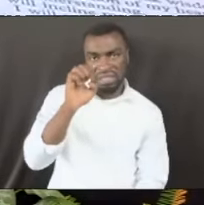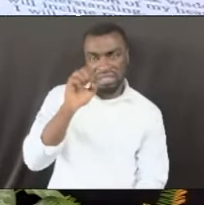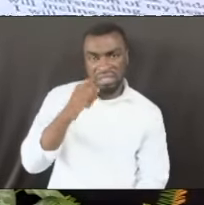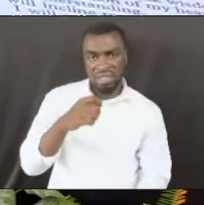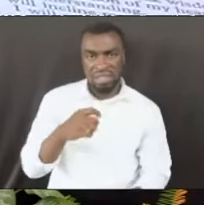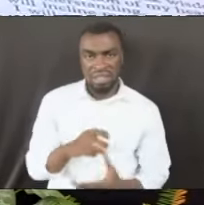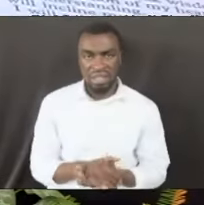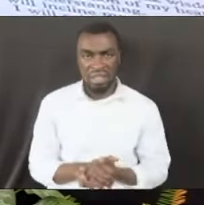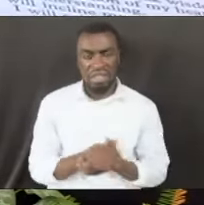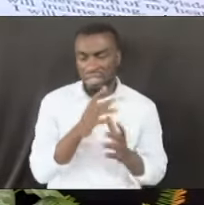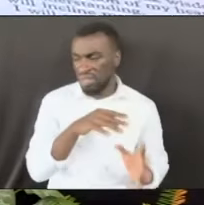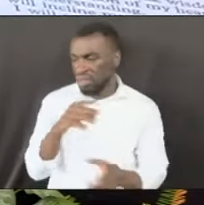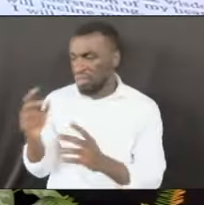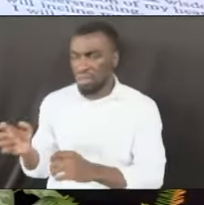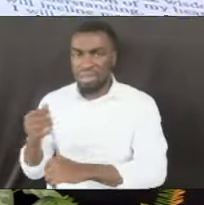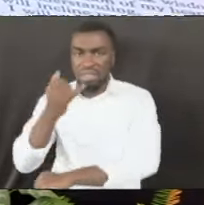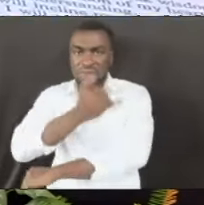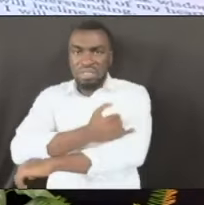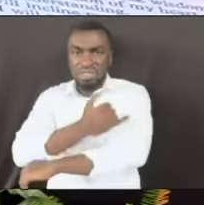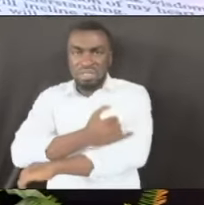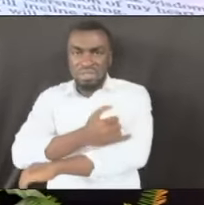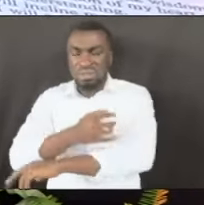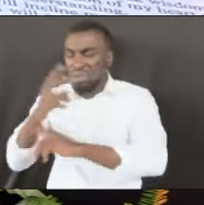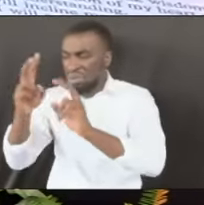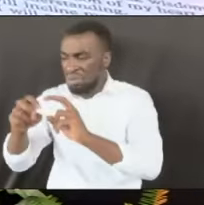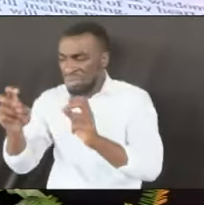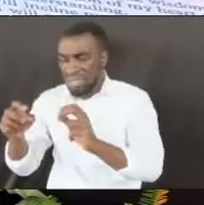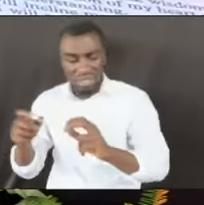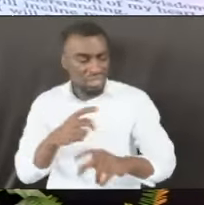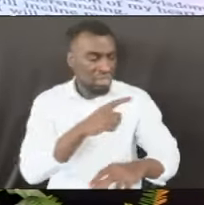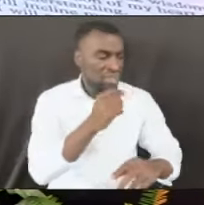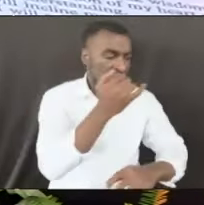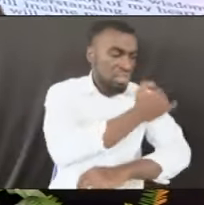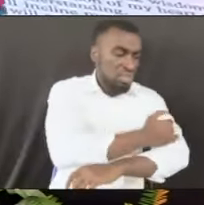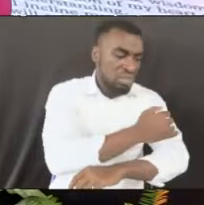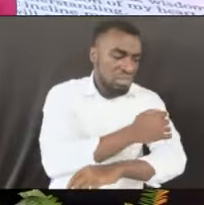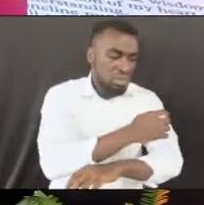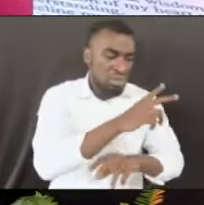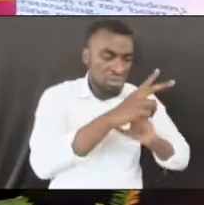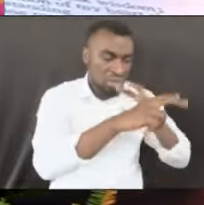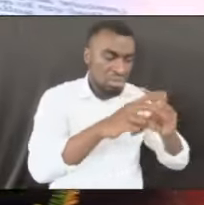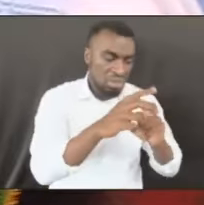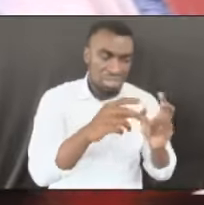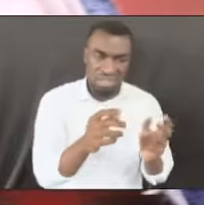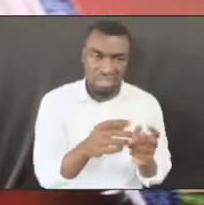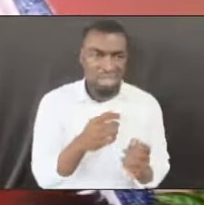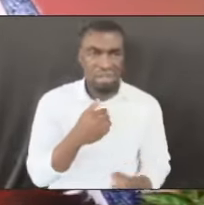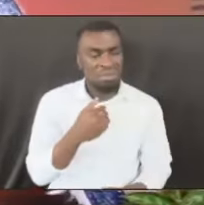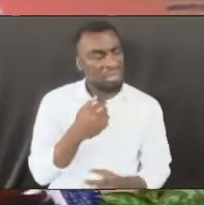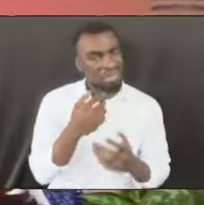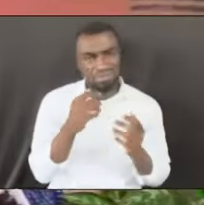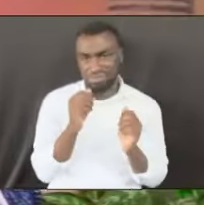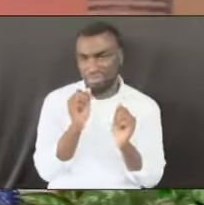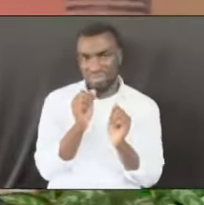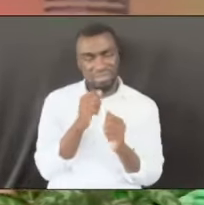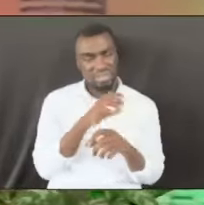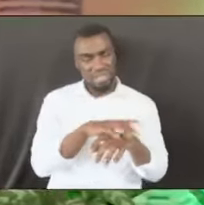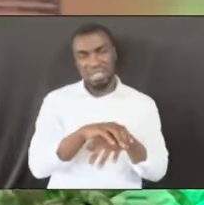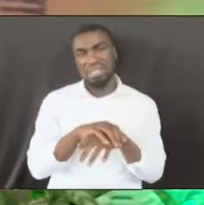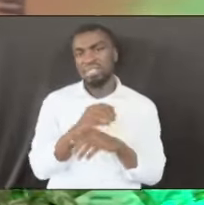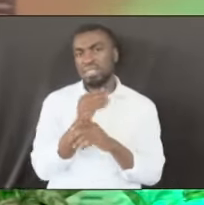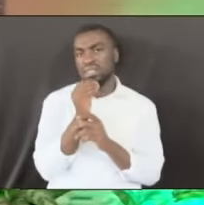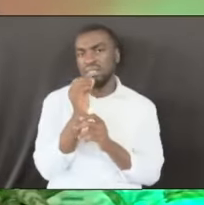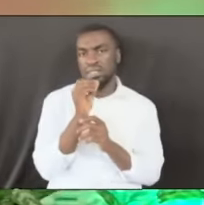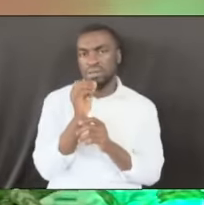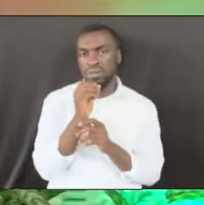health facility, but to no avail. He confided in me, although it was the only son, because now they were